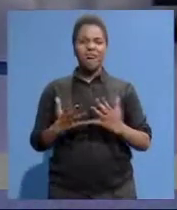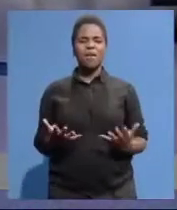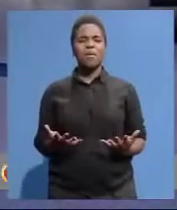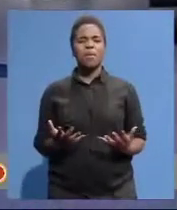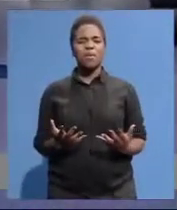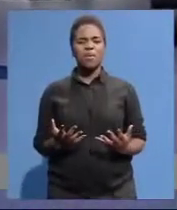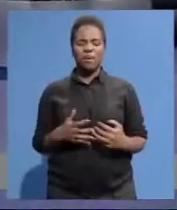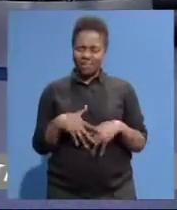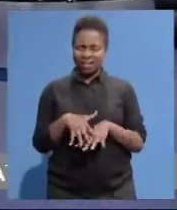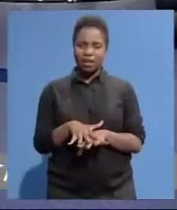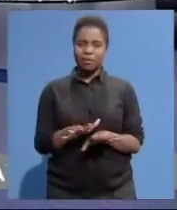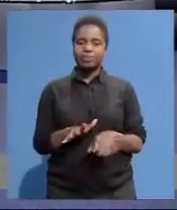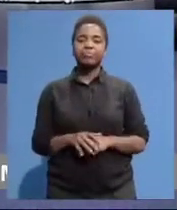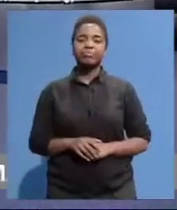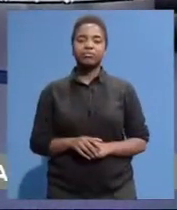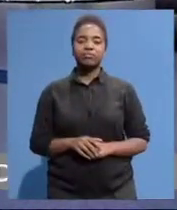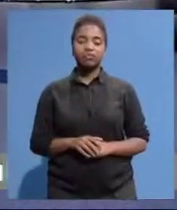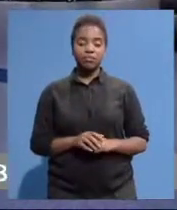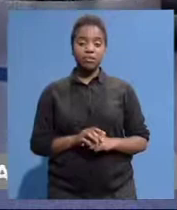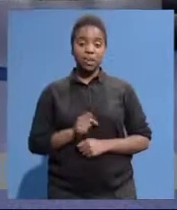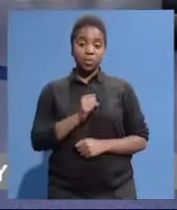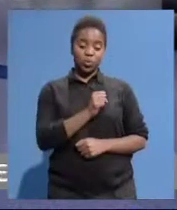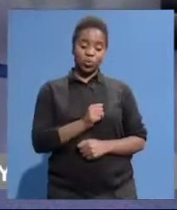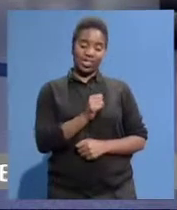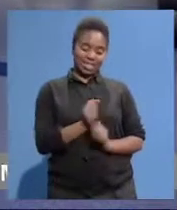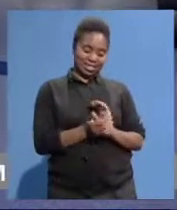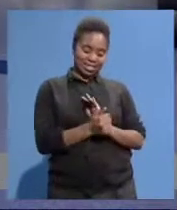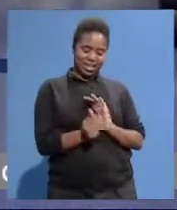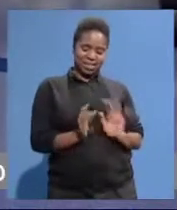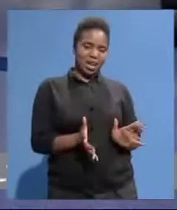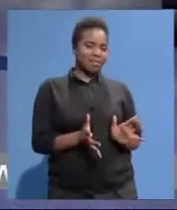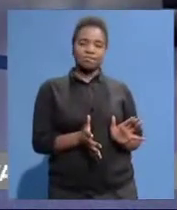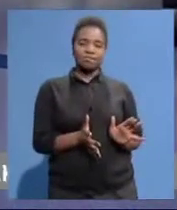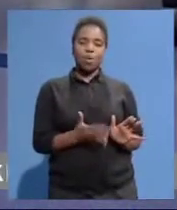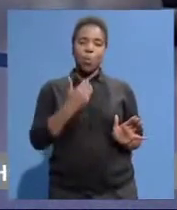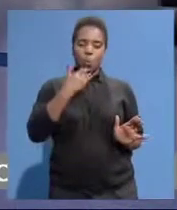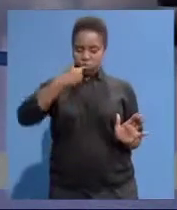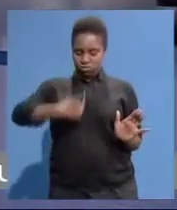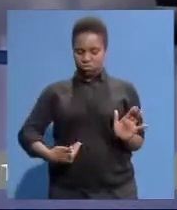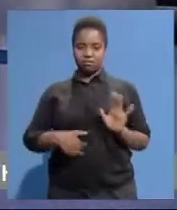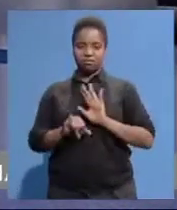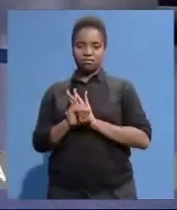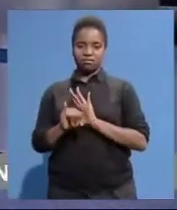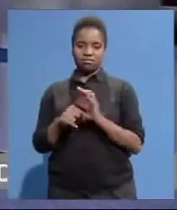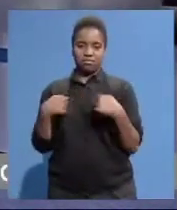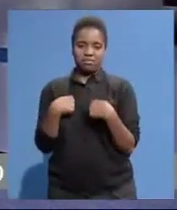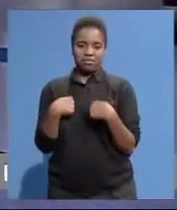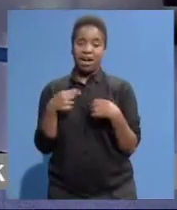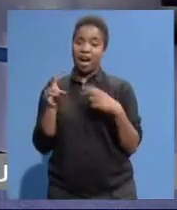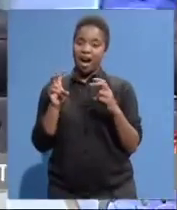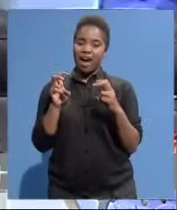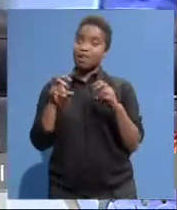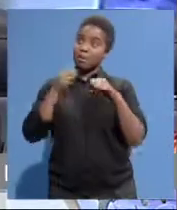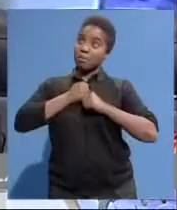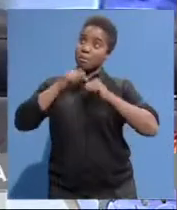a skill. It's something that you inherit from your identity. And the thing about Mamire Makeba is that